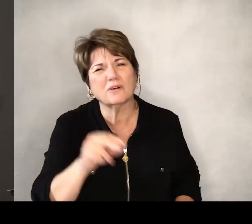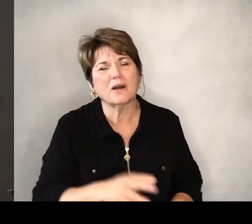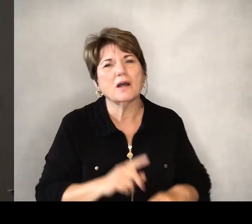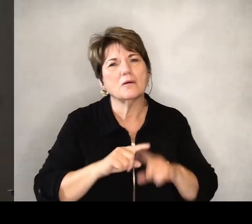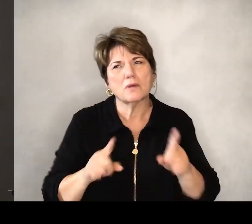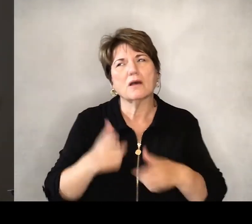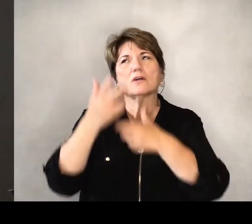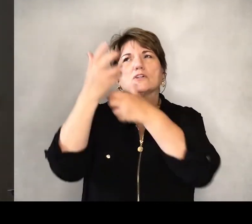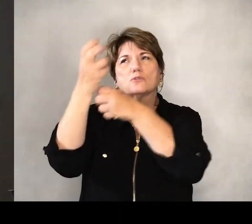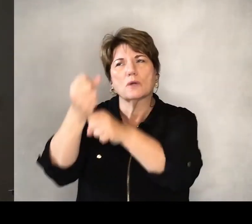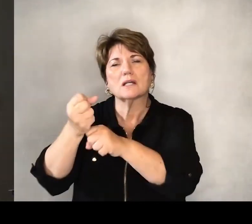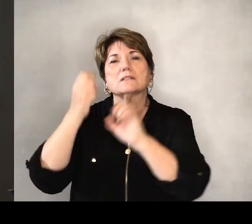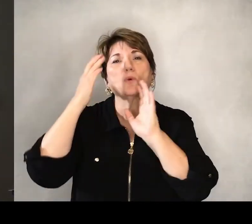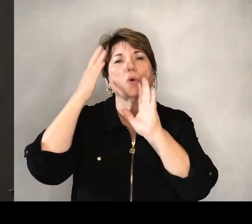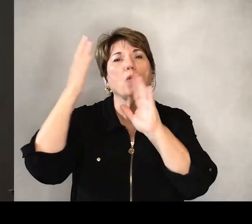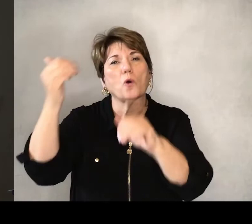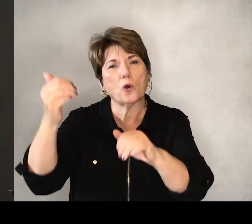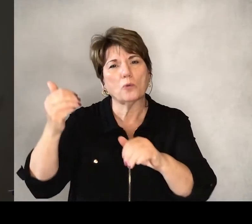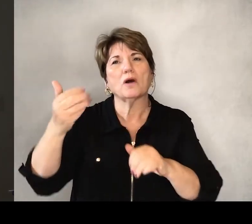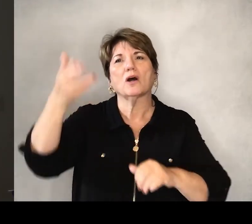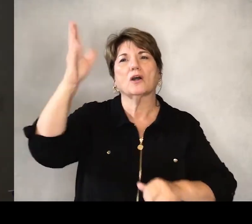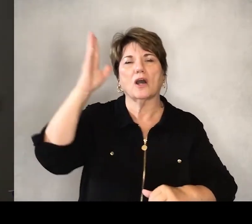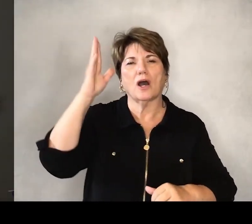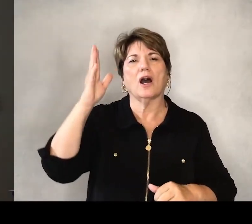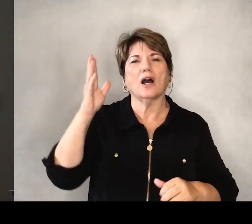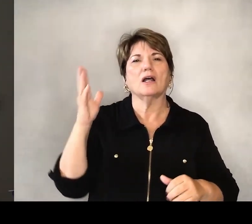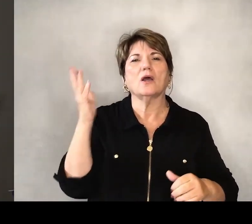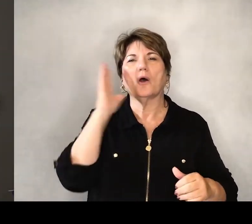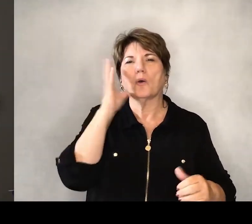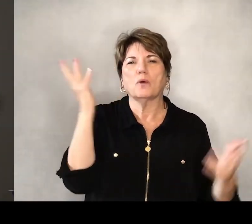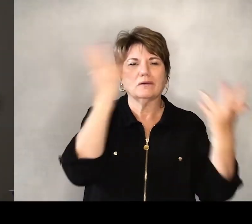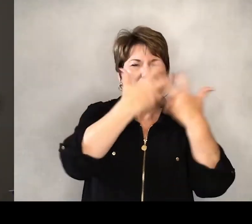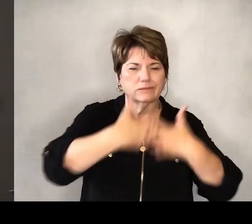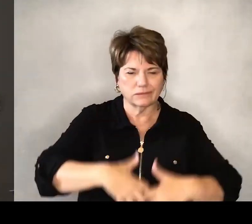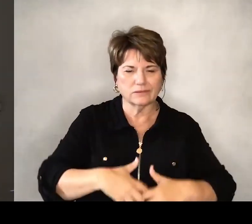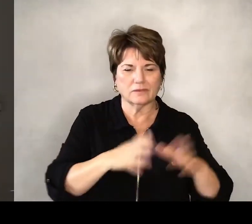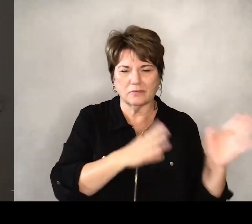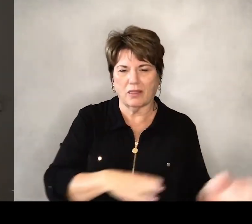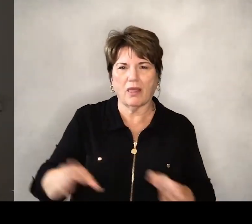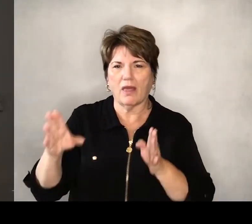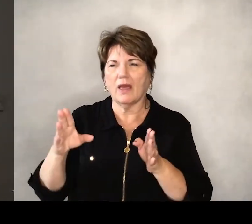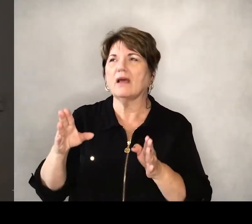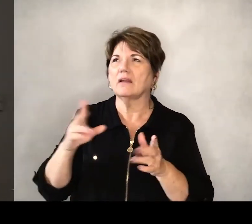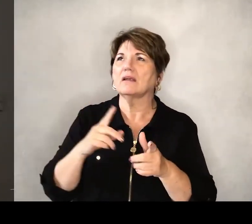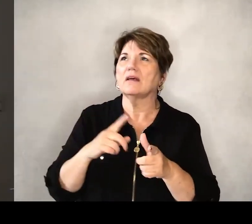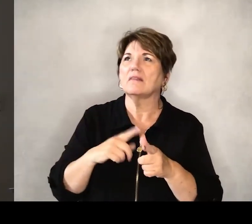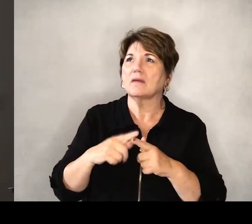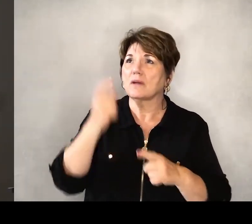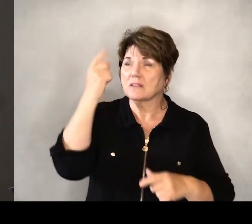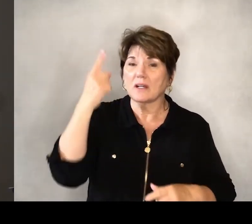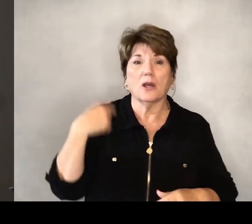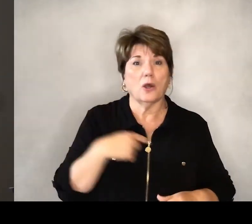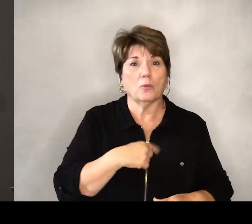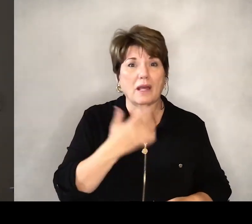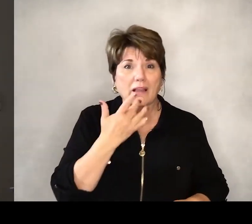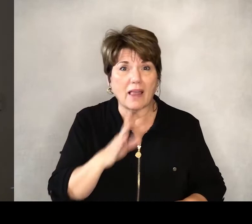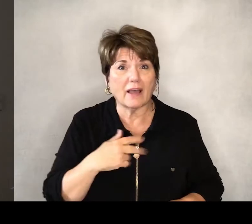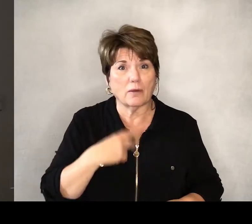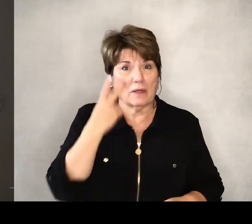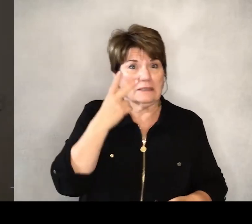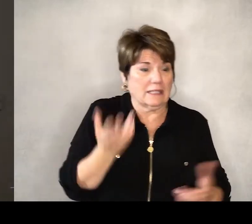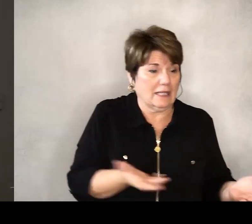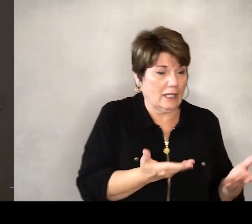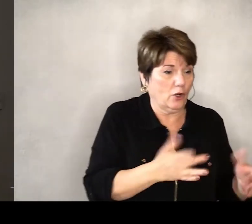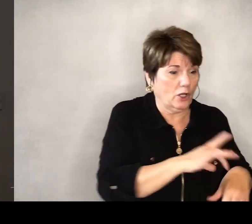but we trust and hope that eventually God puts the pieces to us together and we kind of understand it. If we're lucky, we get to see some of that on this